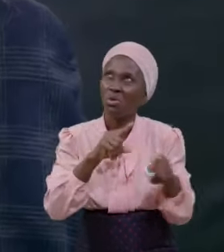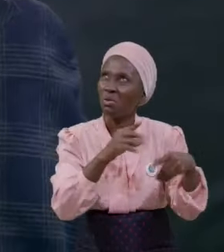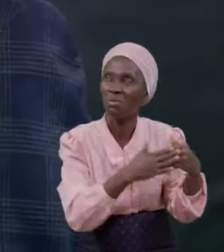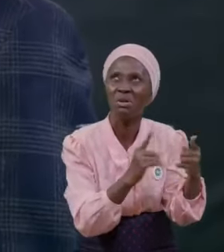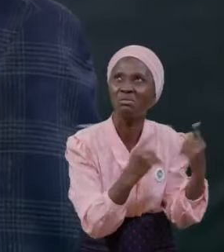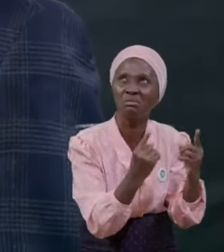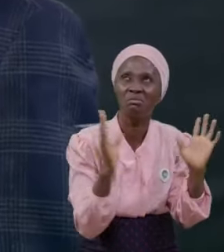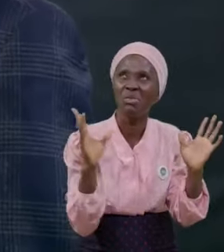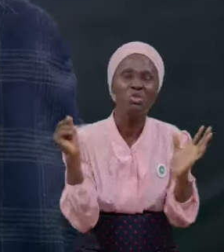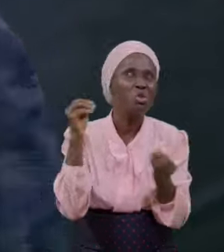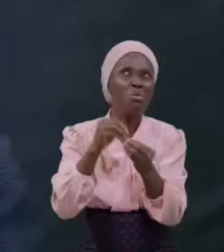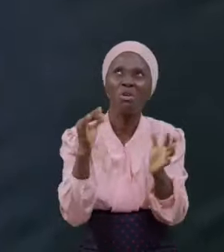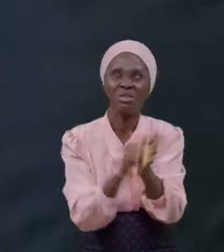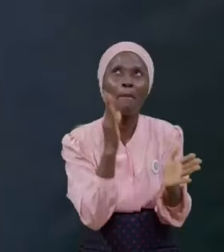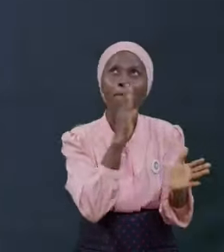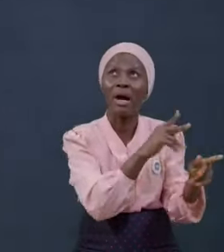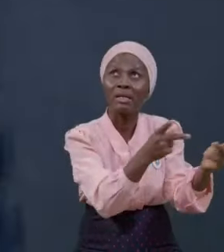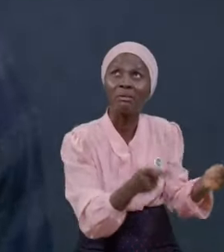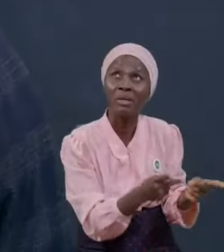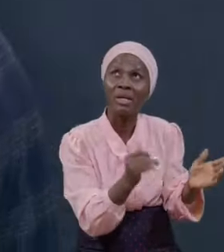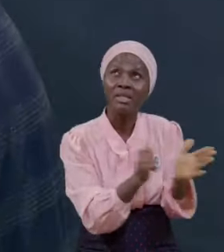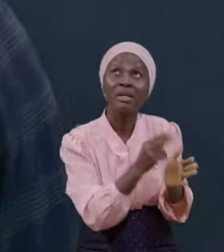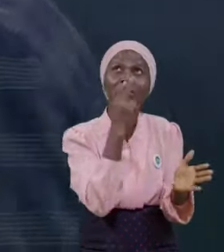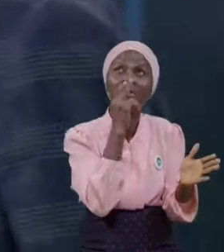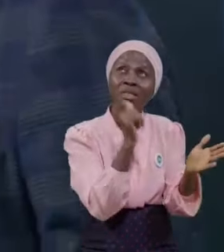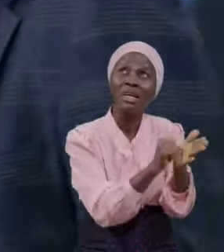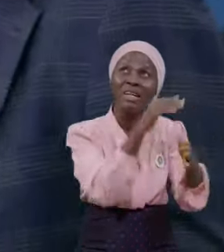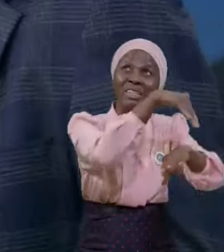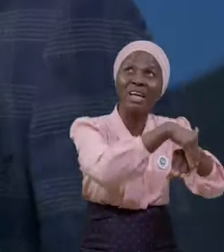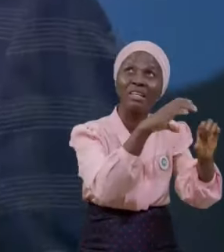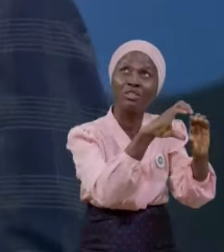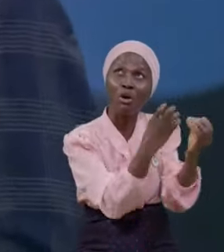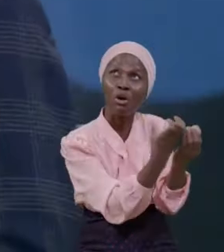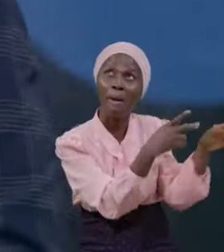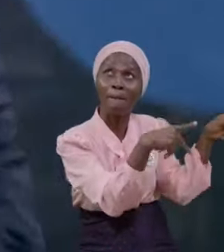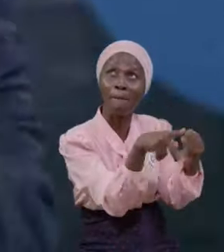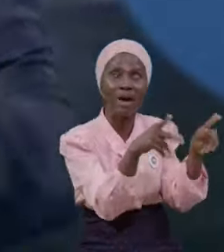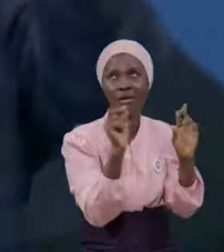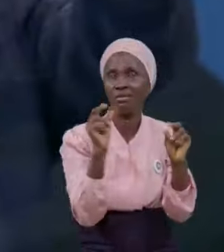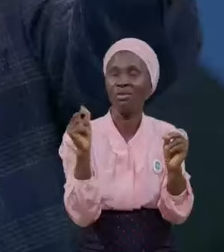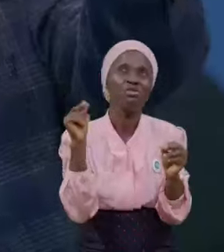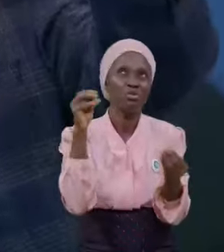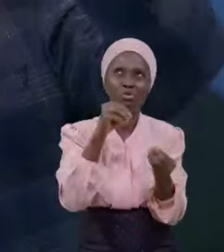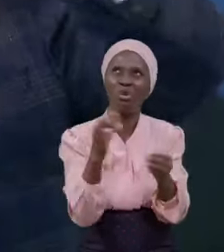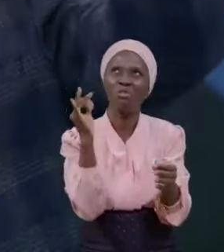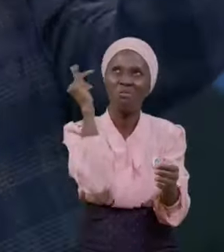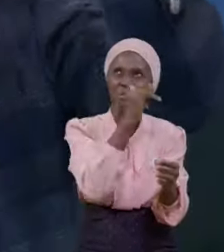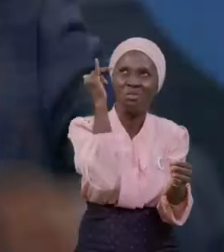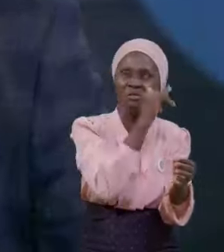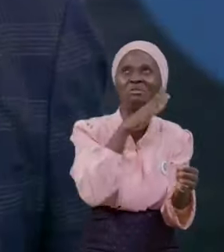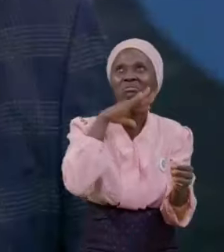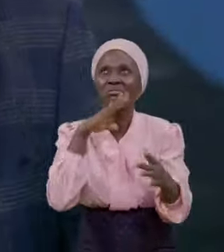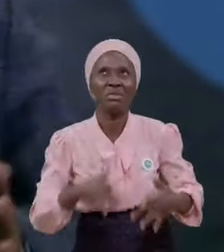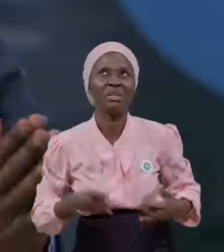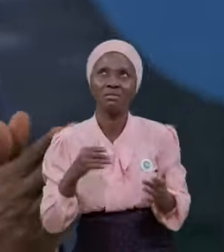the nightclub. No more of the foolish, filthy life. But now, I